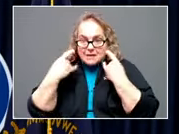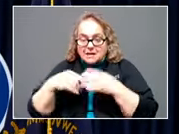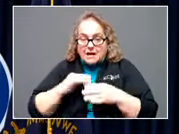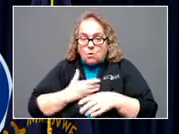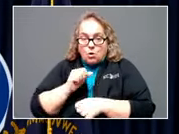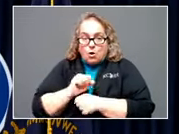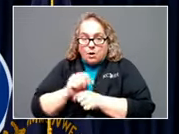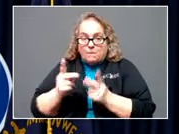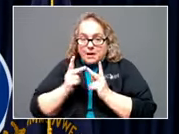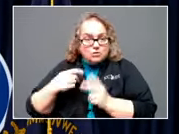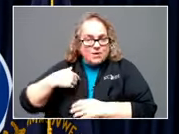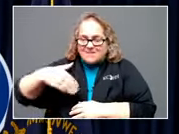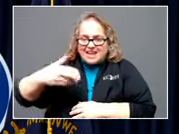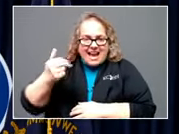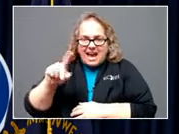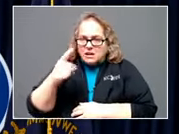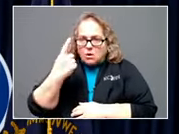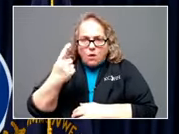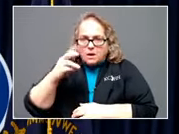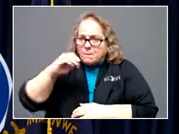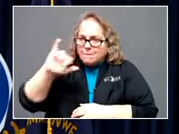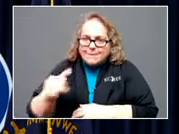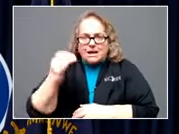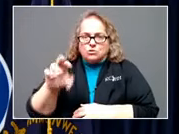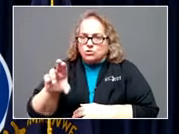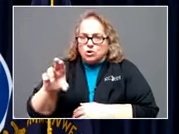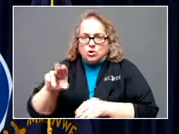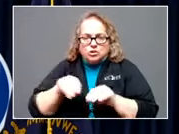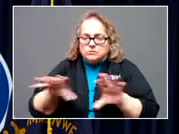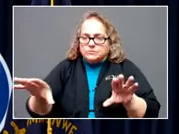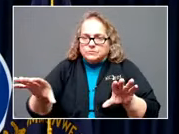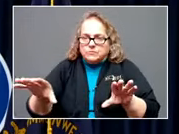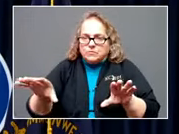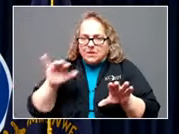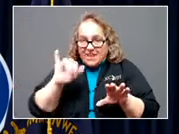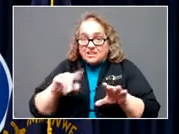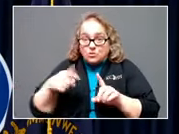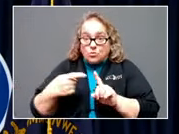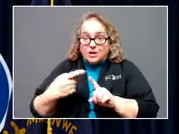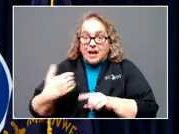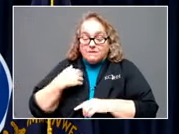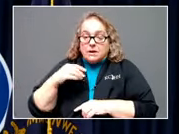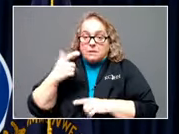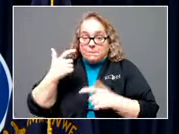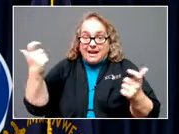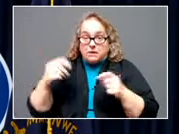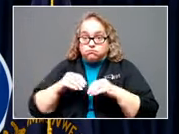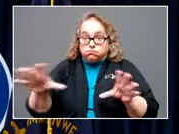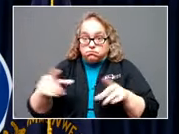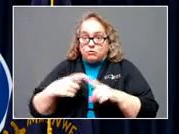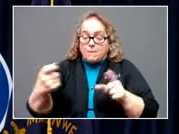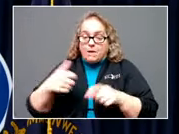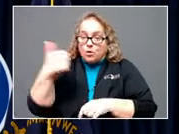had one major outbreak. And that's when there have been major outbreaks at other employers that have not required it.